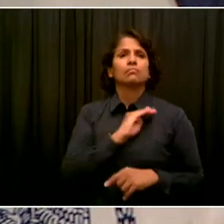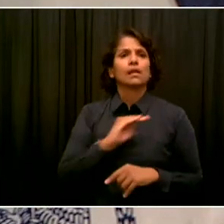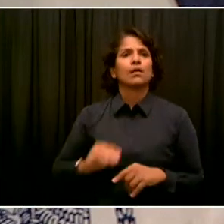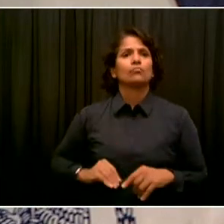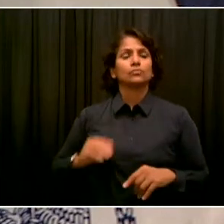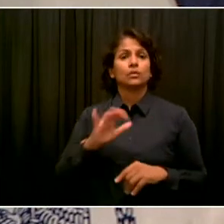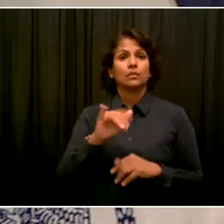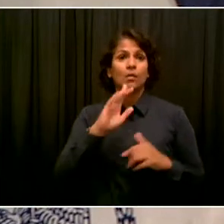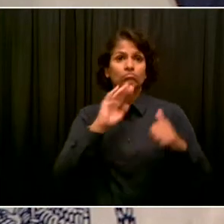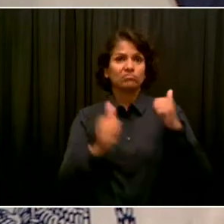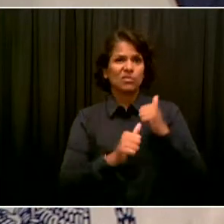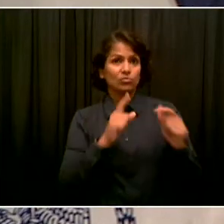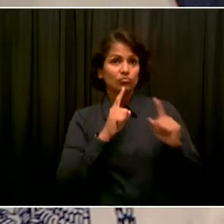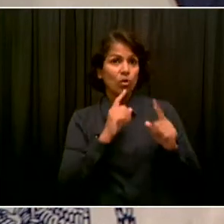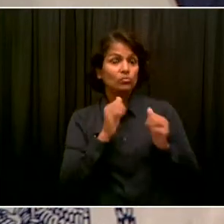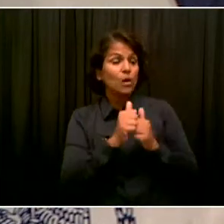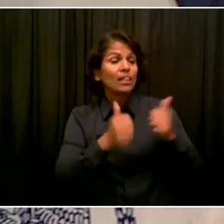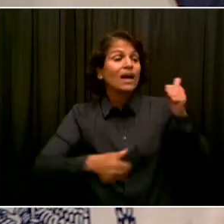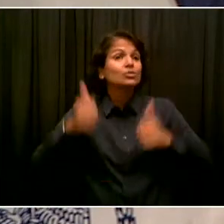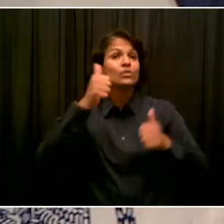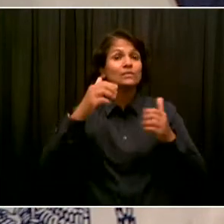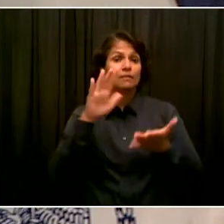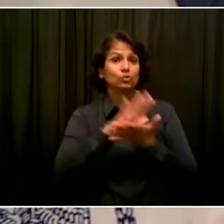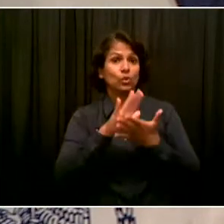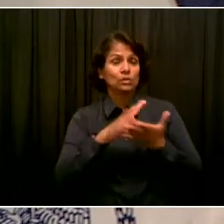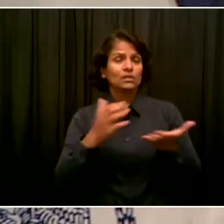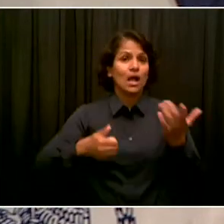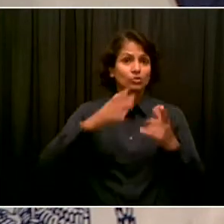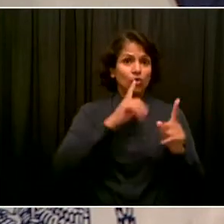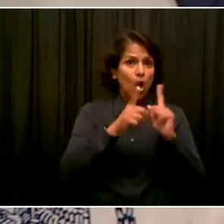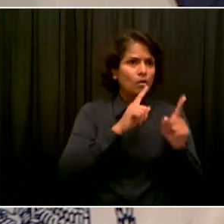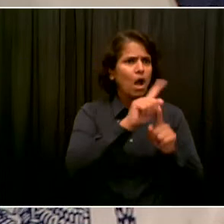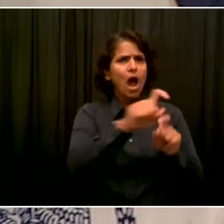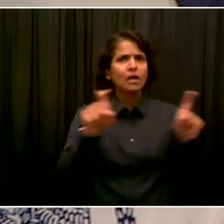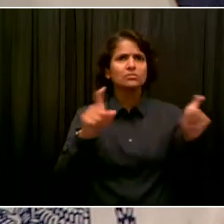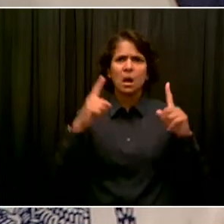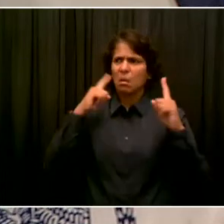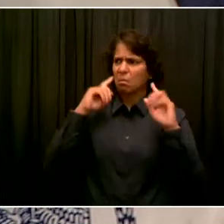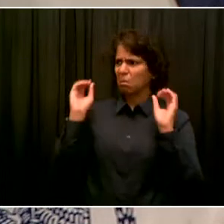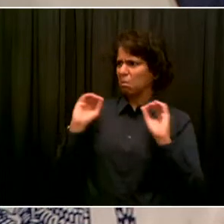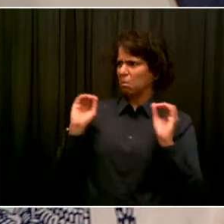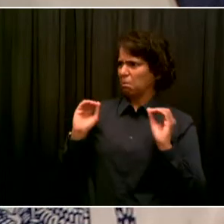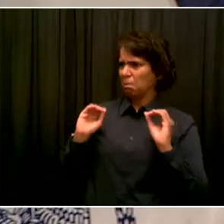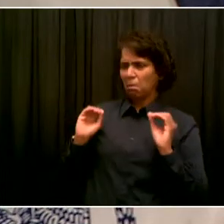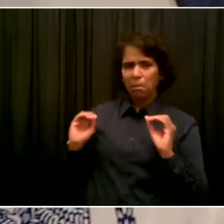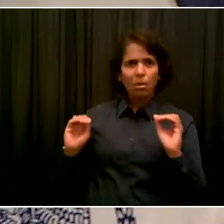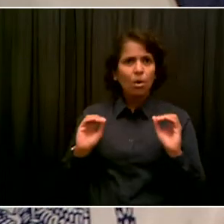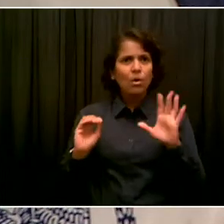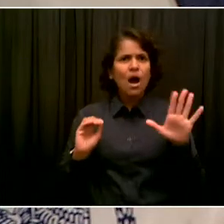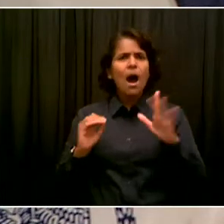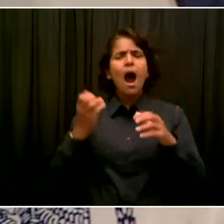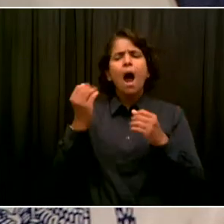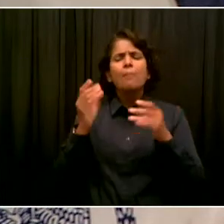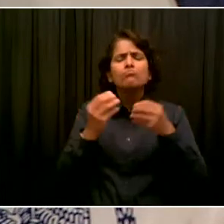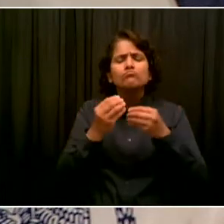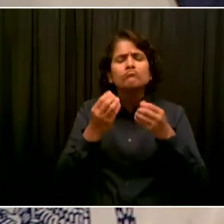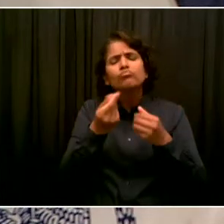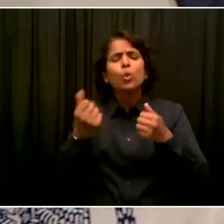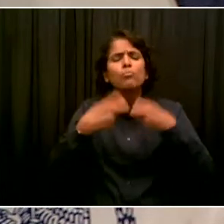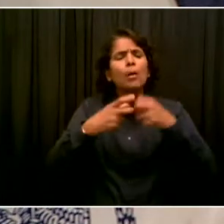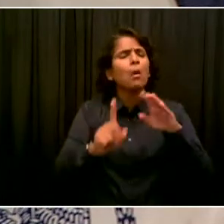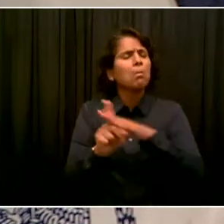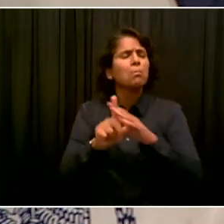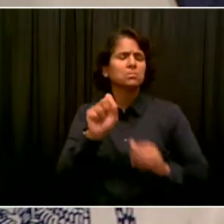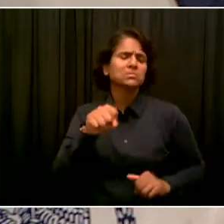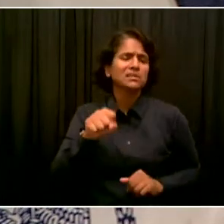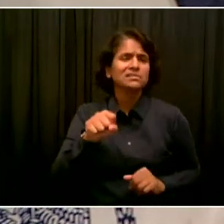elected officials. I'm not hearing a bigger trend here. I care about each and every one of these situations. I want to address them, but I'm not